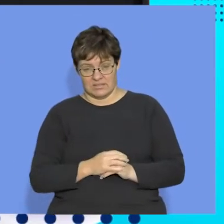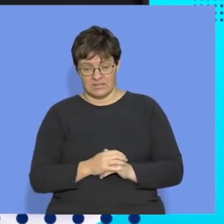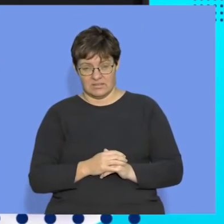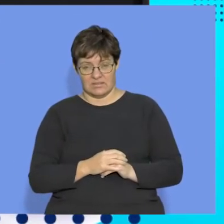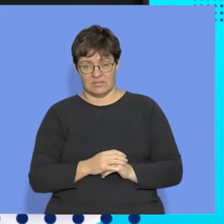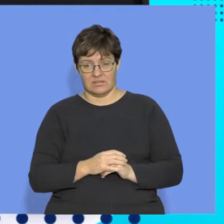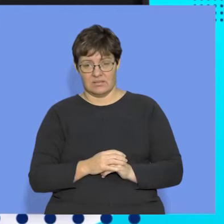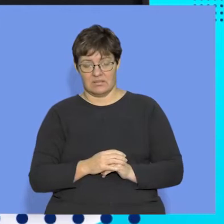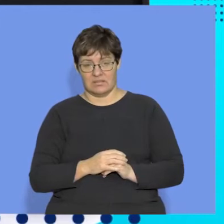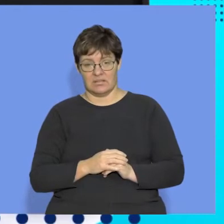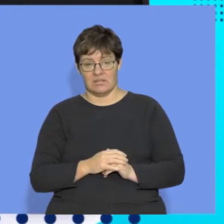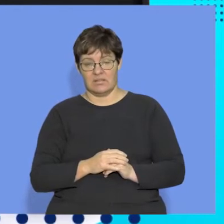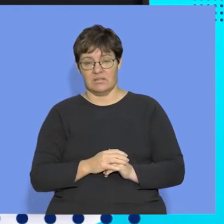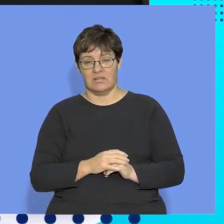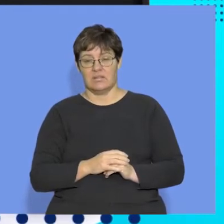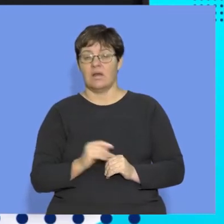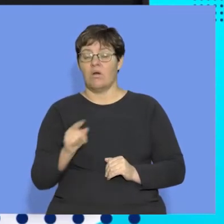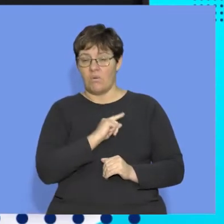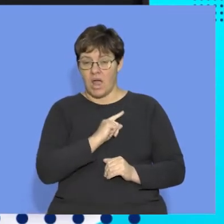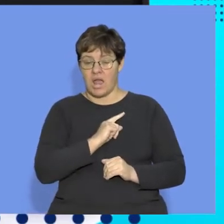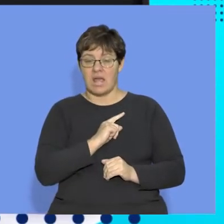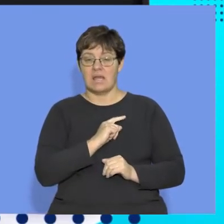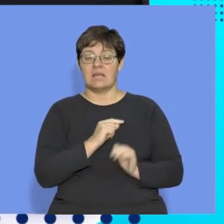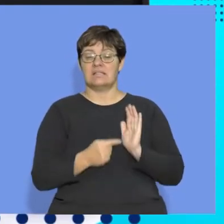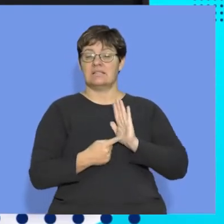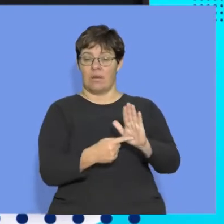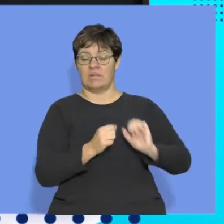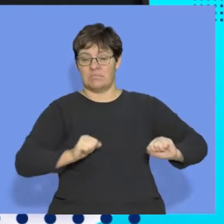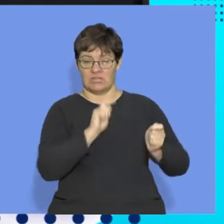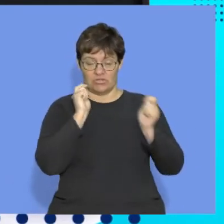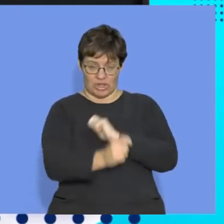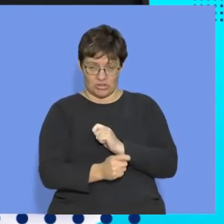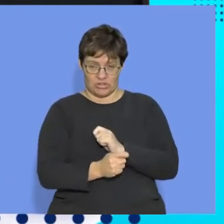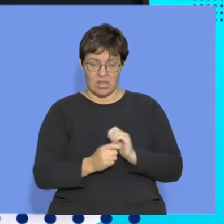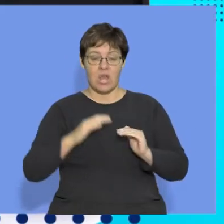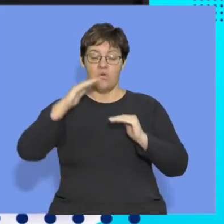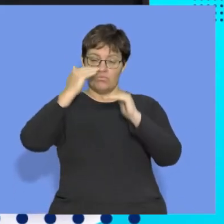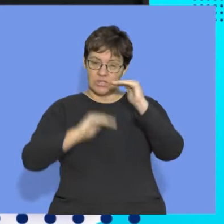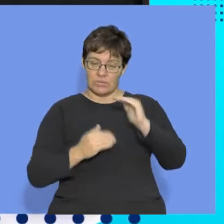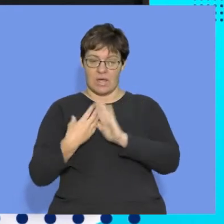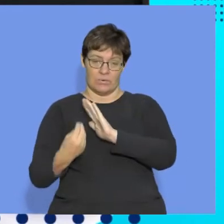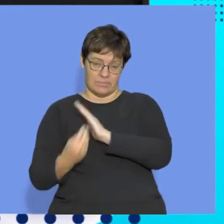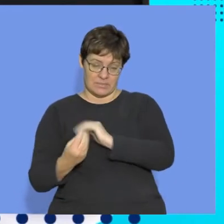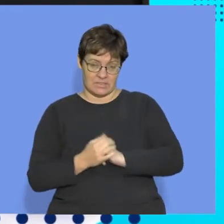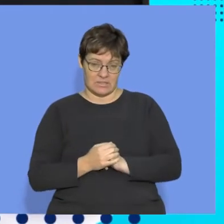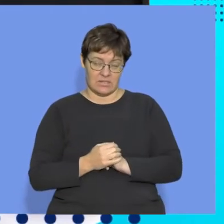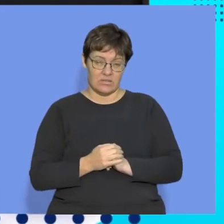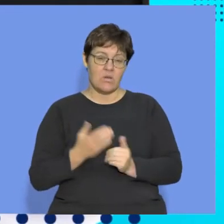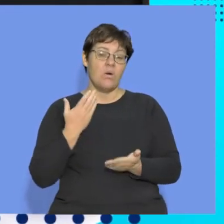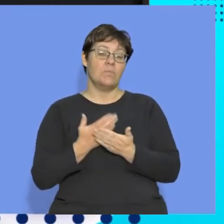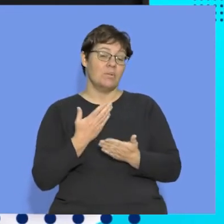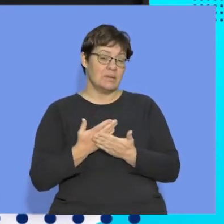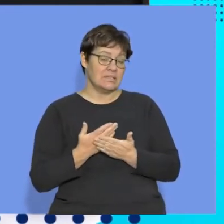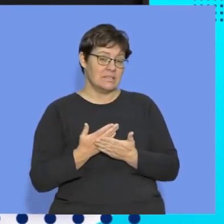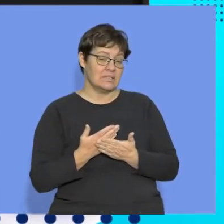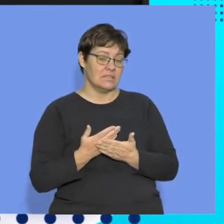replacement. Remember, when you don't replace it back, it changes the sample space and it reduces the other colors. Are we all together? So